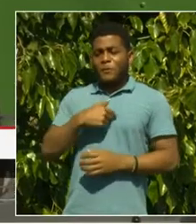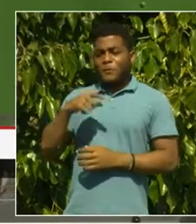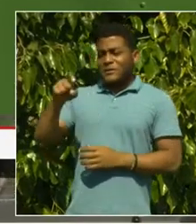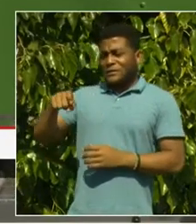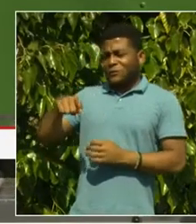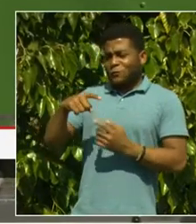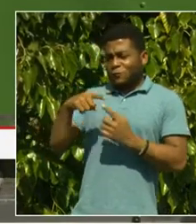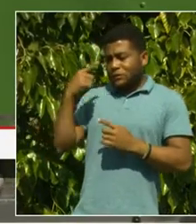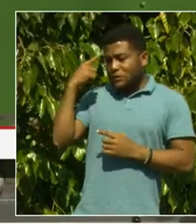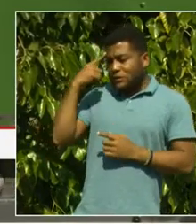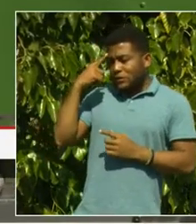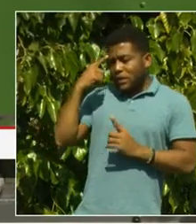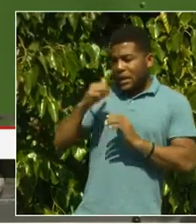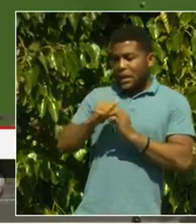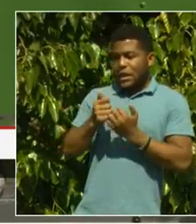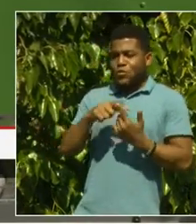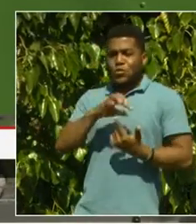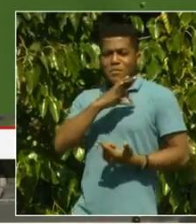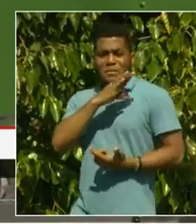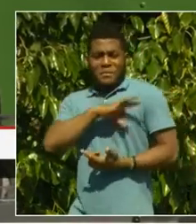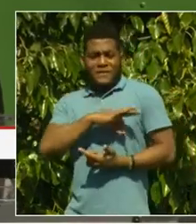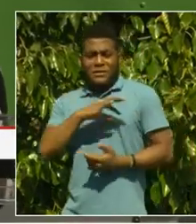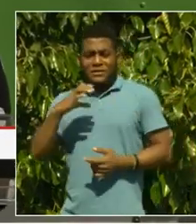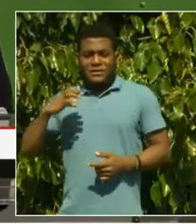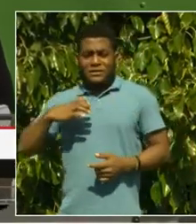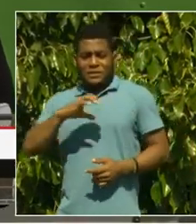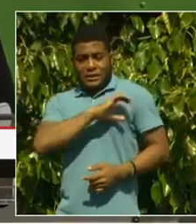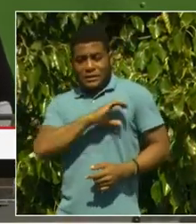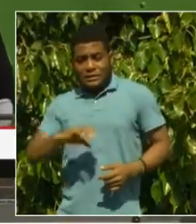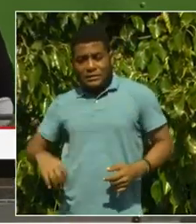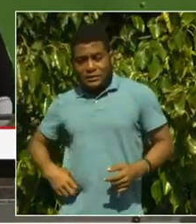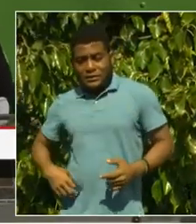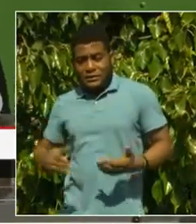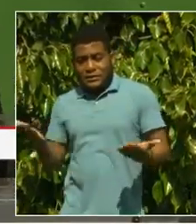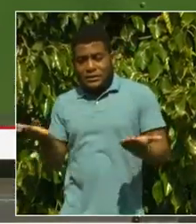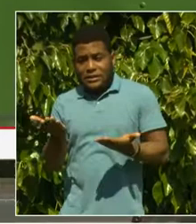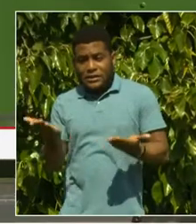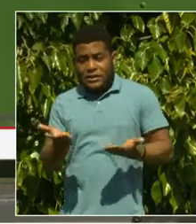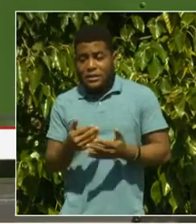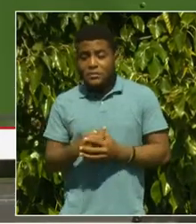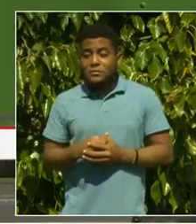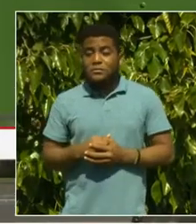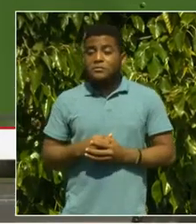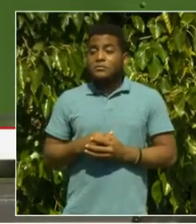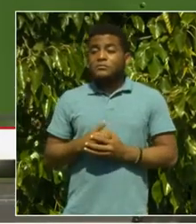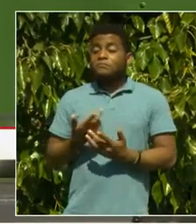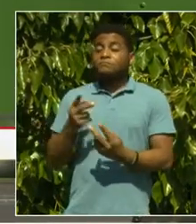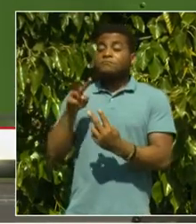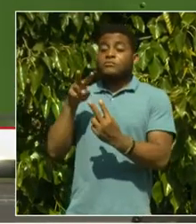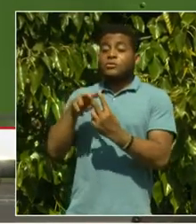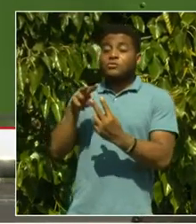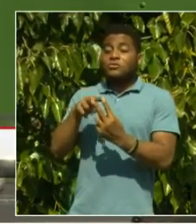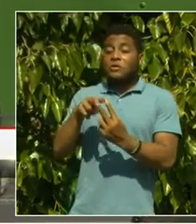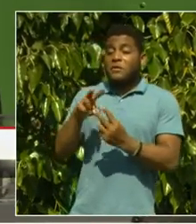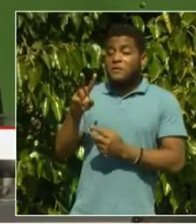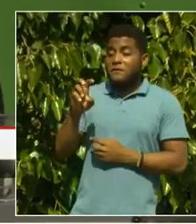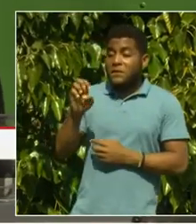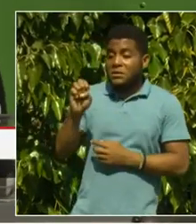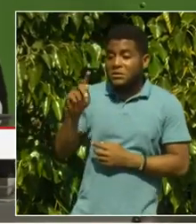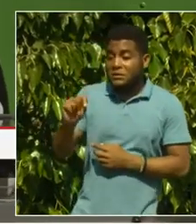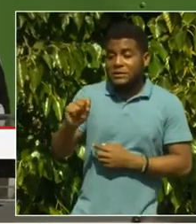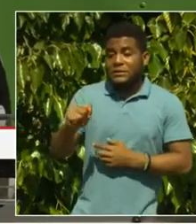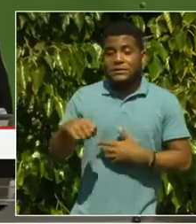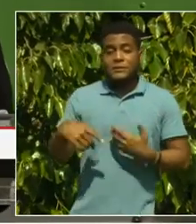her citizens. That is regardless of veteran status, disability, race, color,